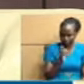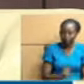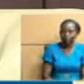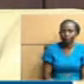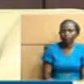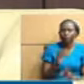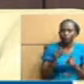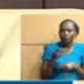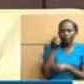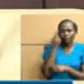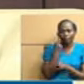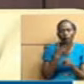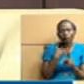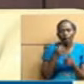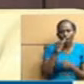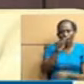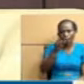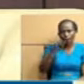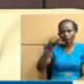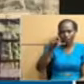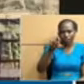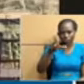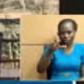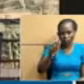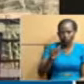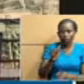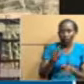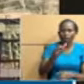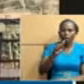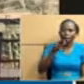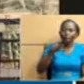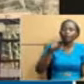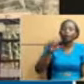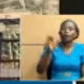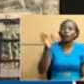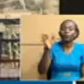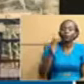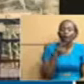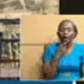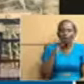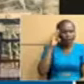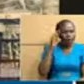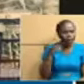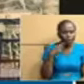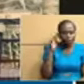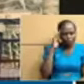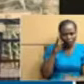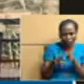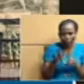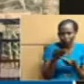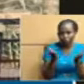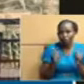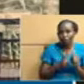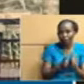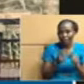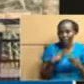to understand Angela Bagene is with us online. Angela, do I have? Yes, Angela. Can you say hello to our people following us on